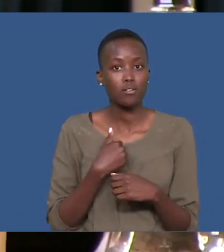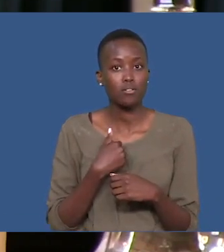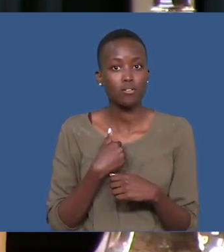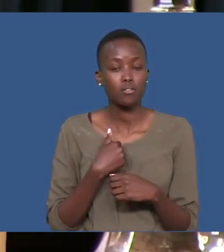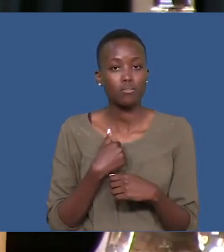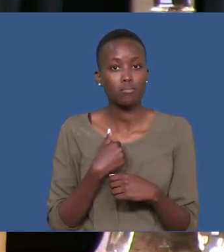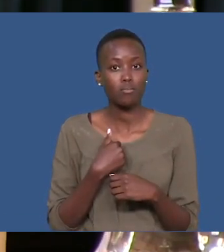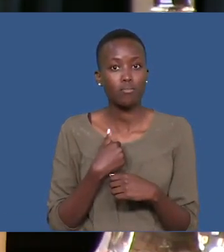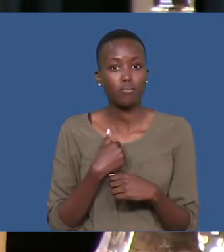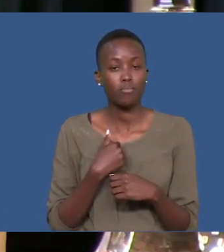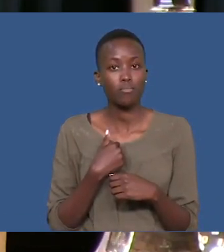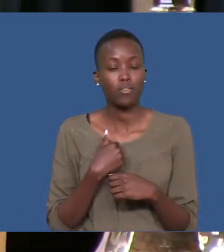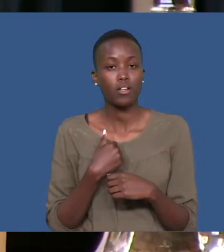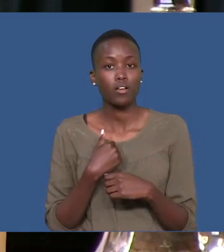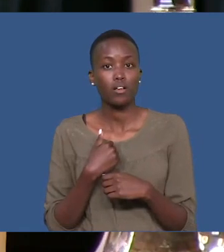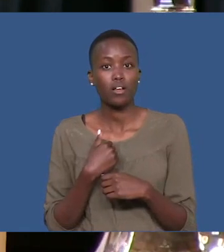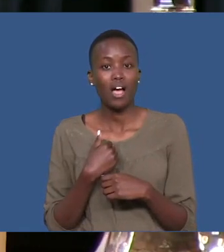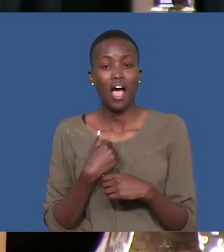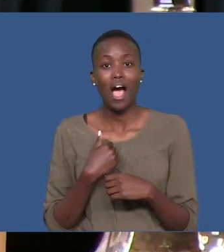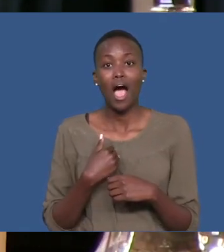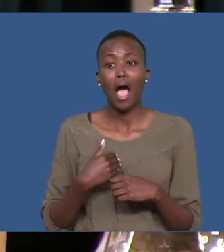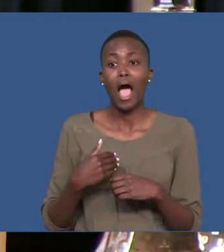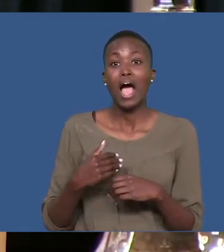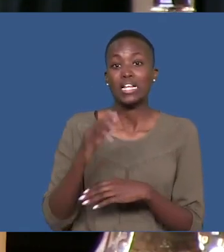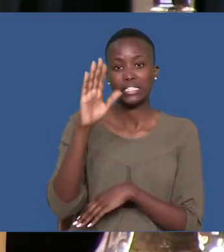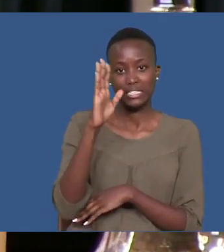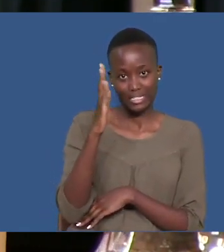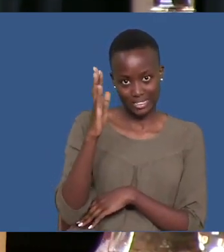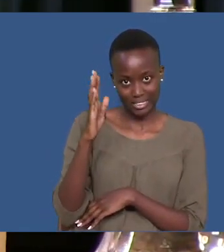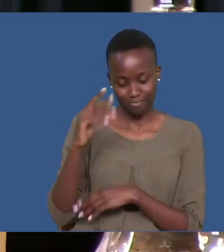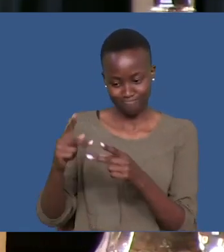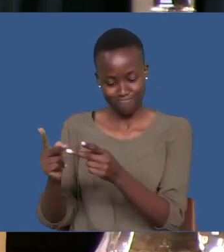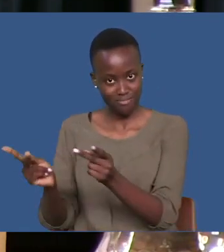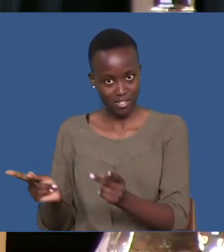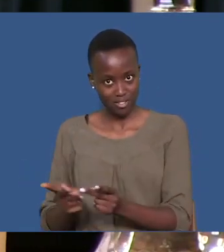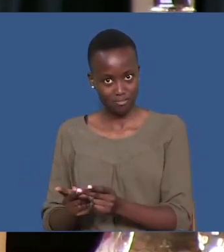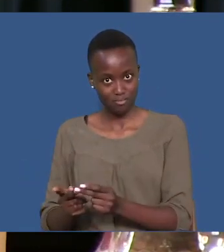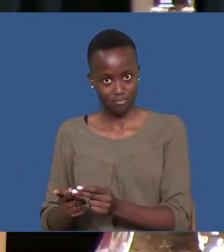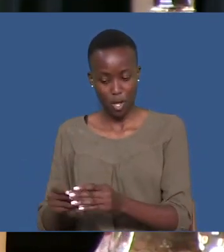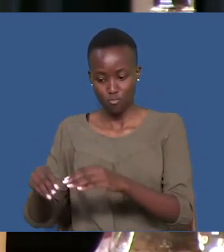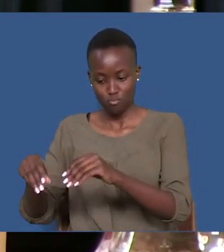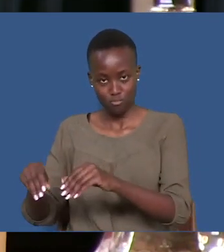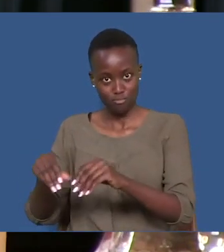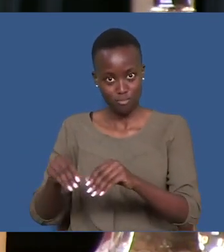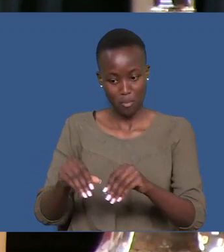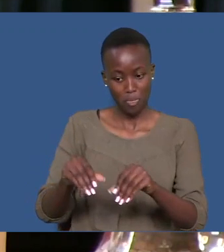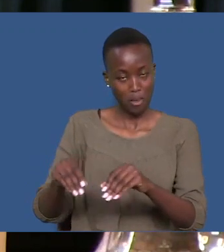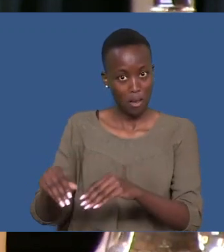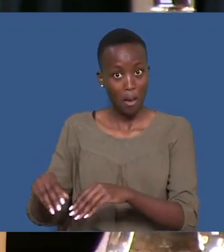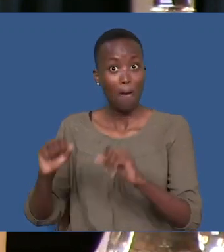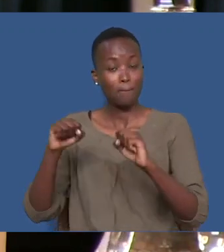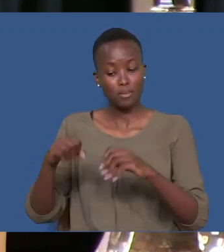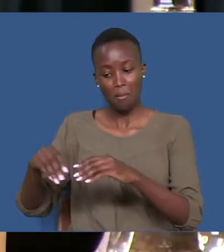little funding for the sake of starting a nursery, a tree nursery. And we are hoping this tree nursery, we ourselves are going